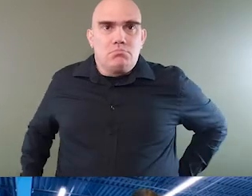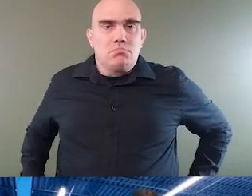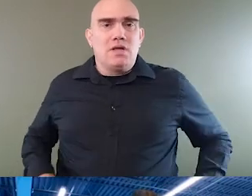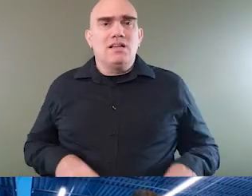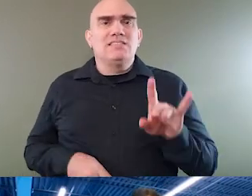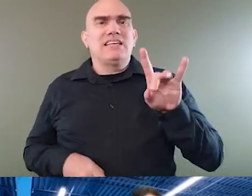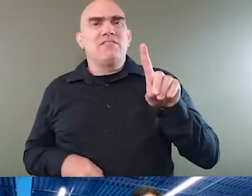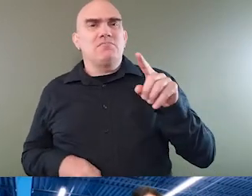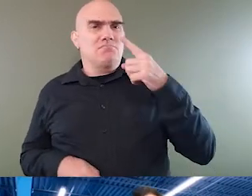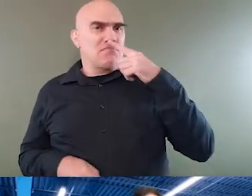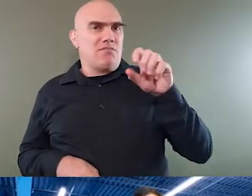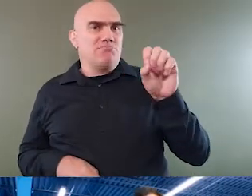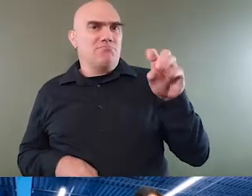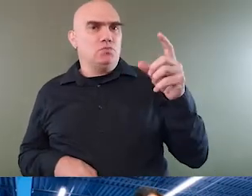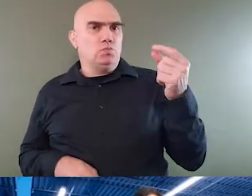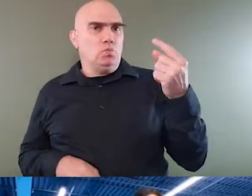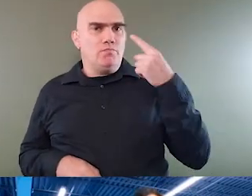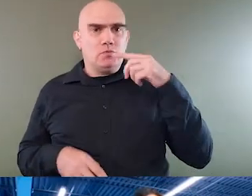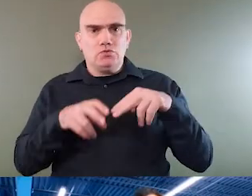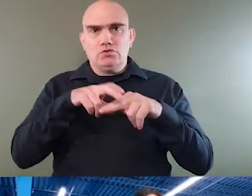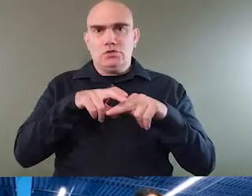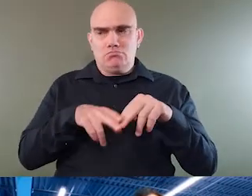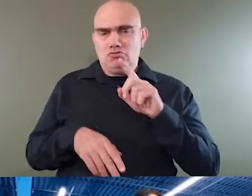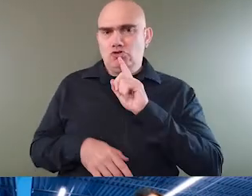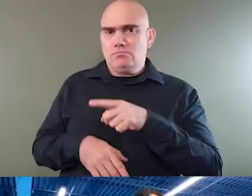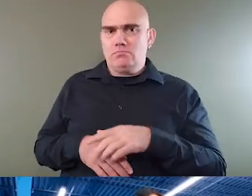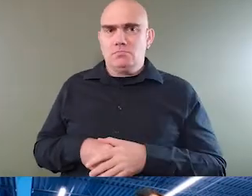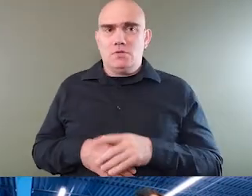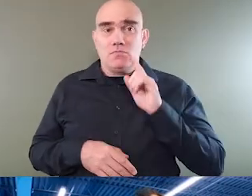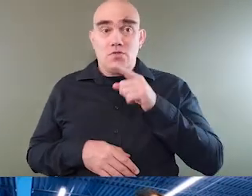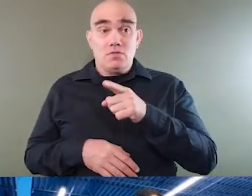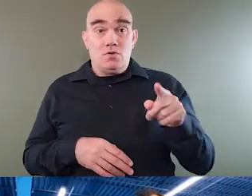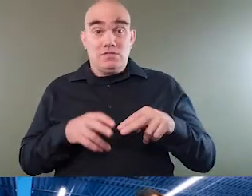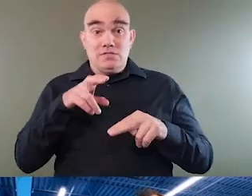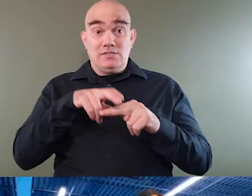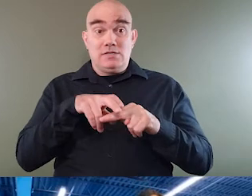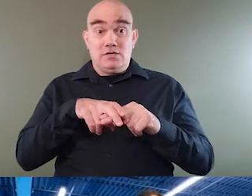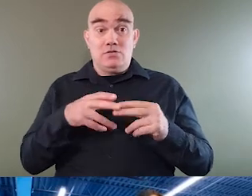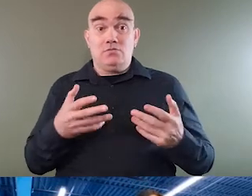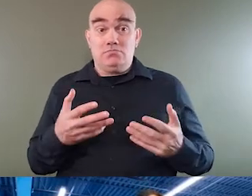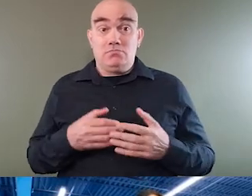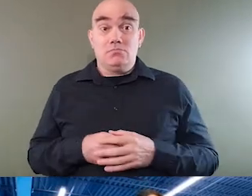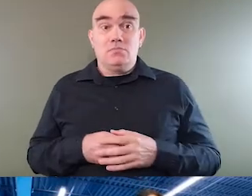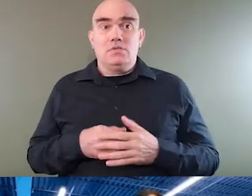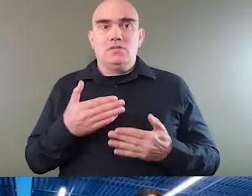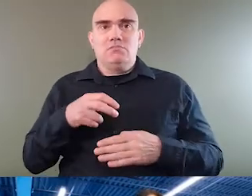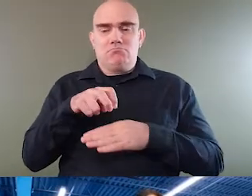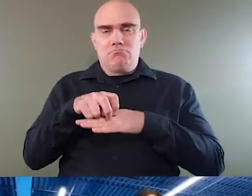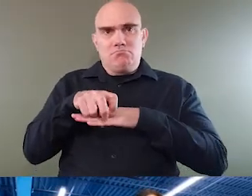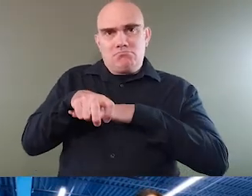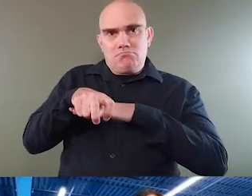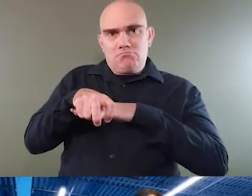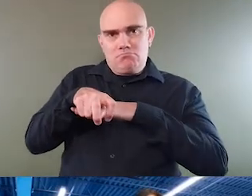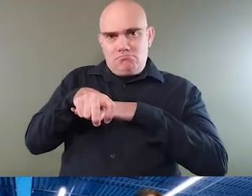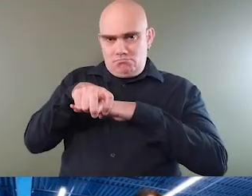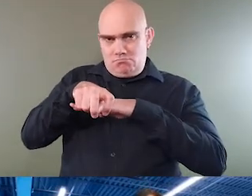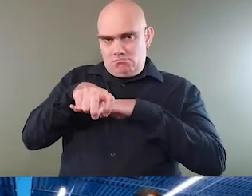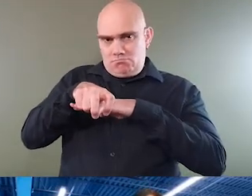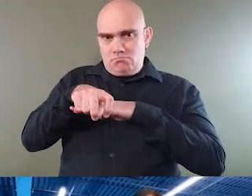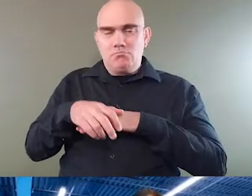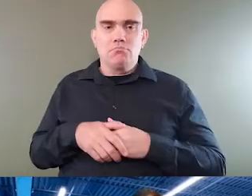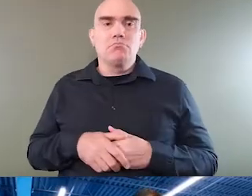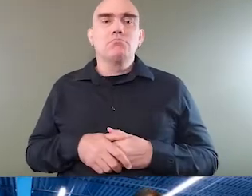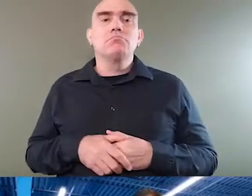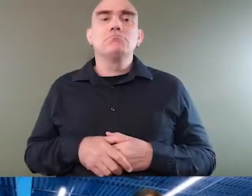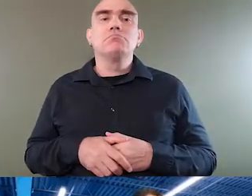us those cues for chair. Sure. For those sitting on the chair, remain sitting on the edge